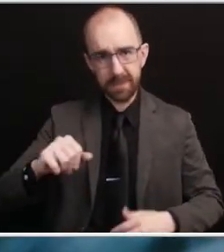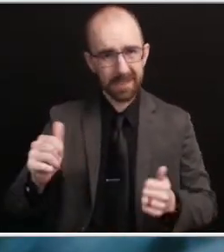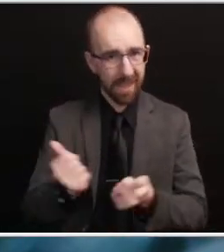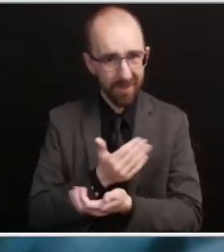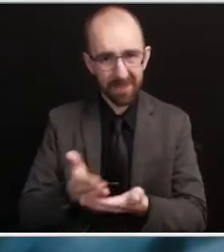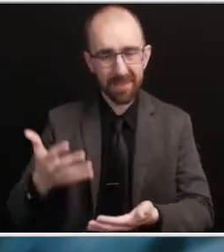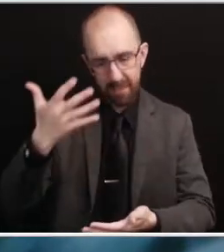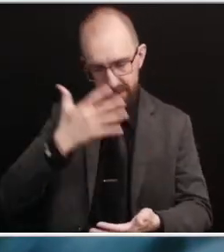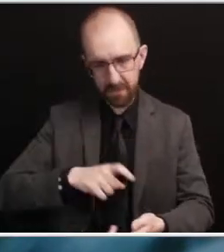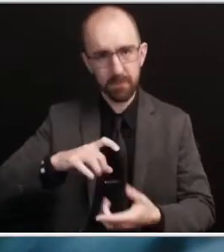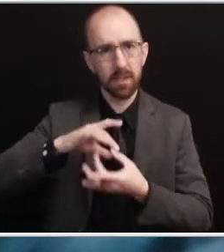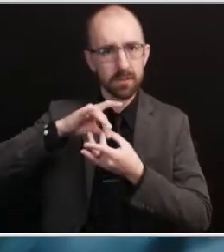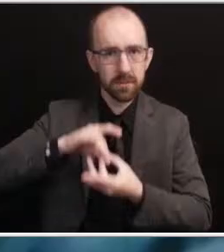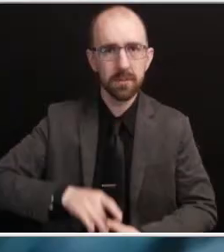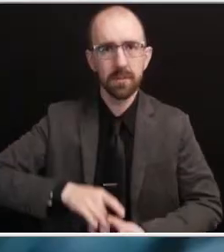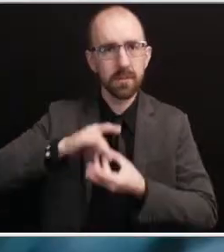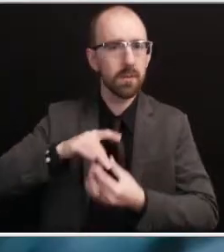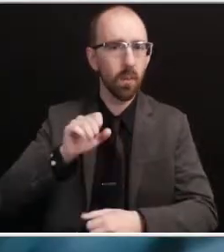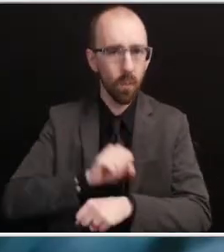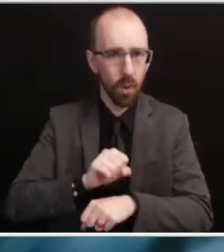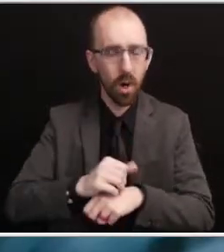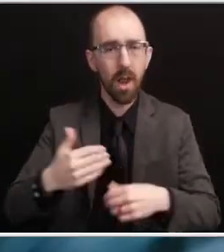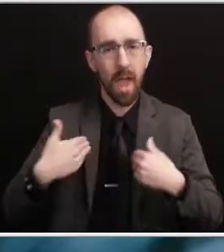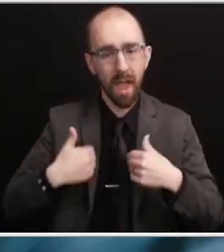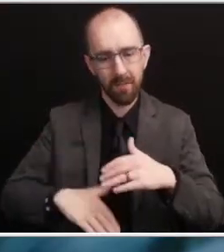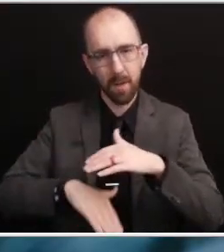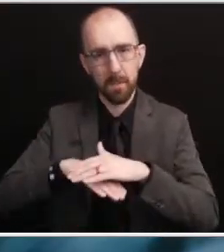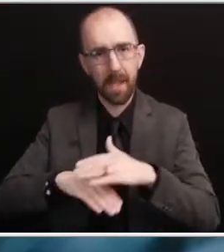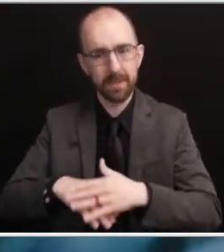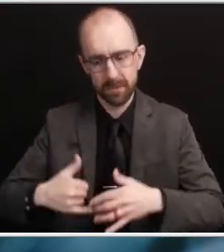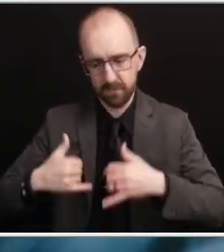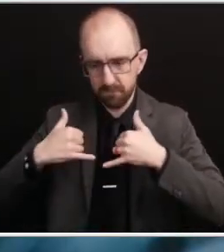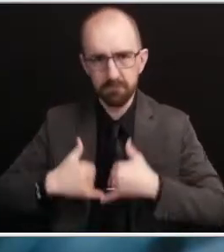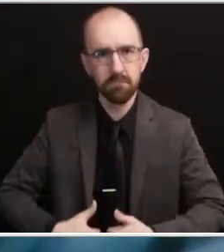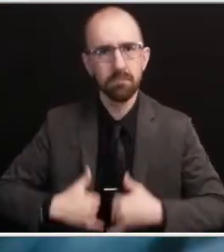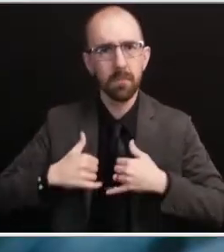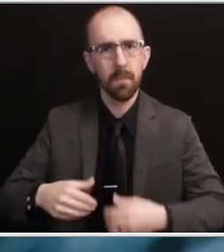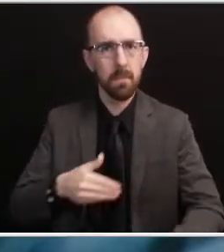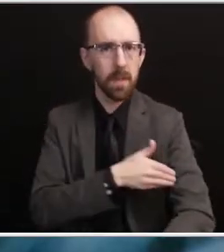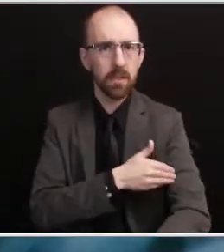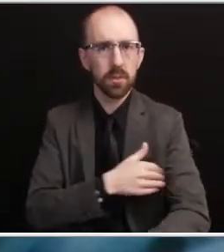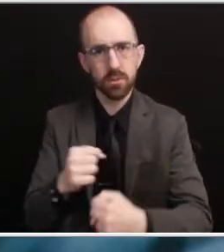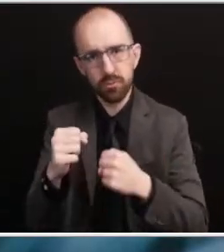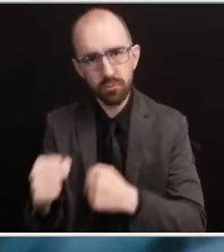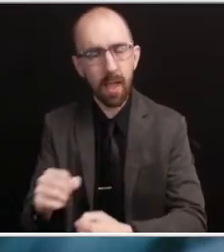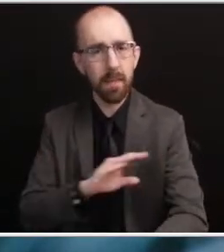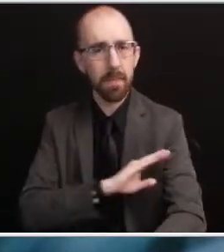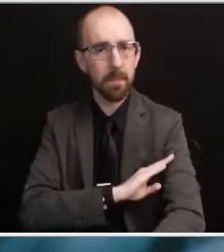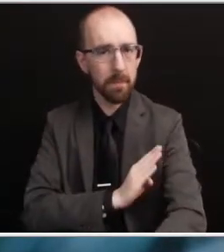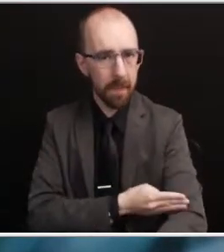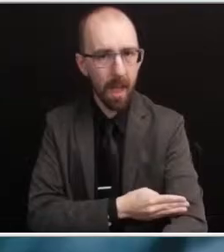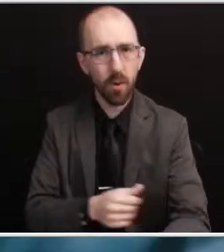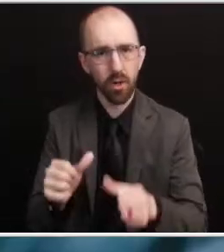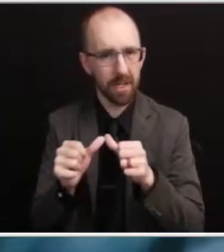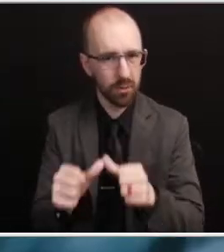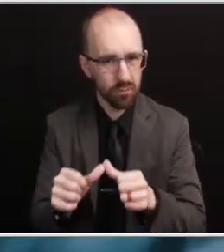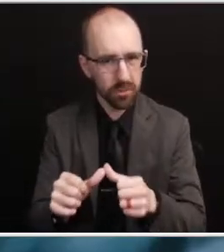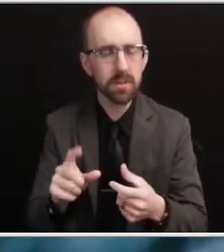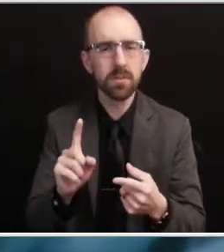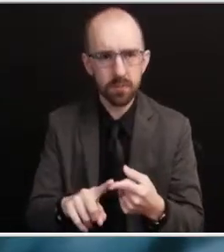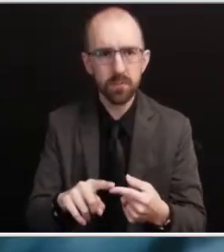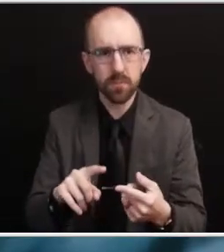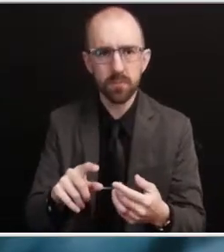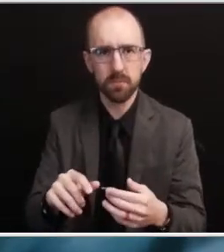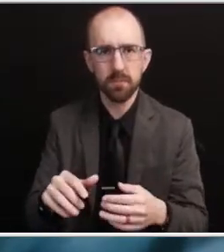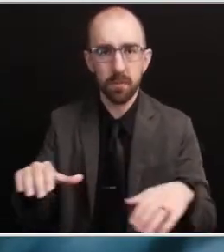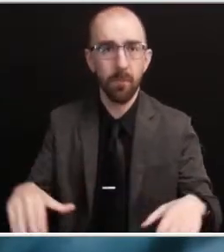be working. Everything's got to have enough capacity and muscle strength and muscle power and muscle endurance to be able to